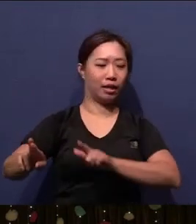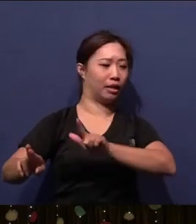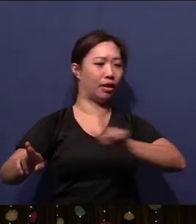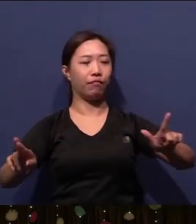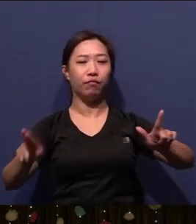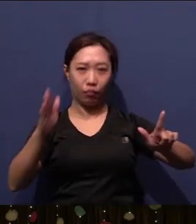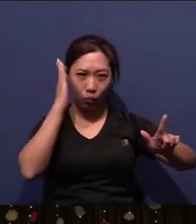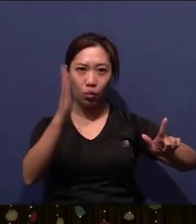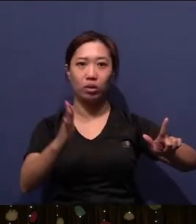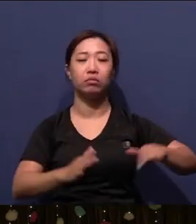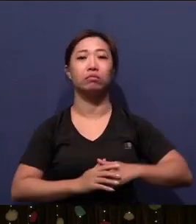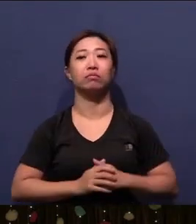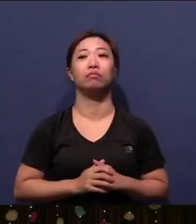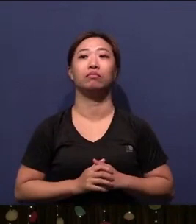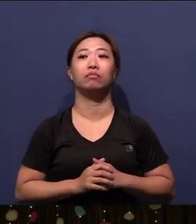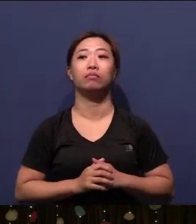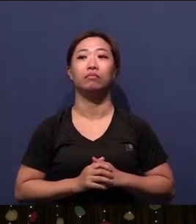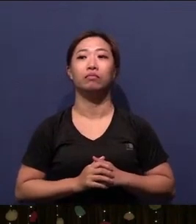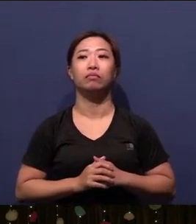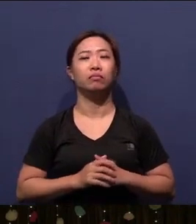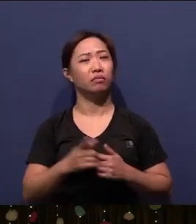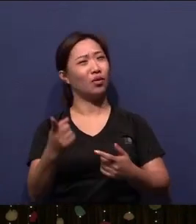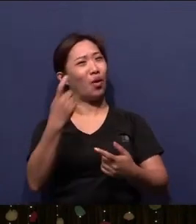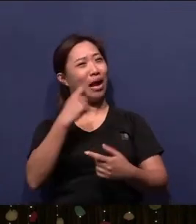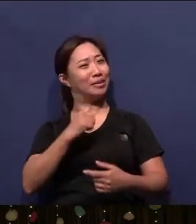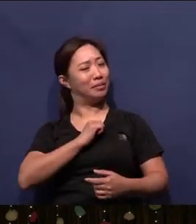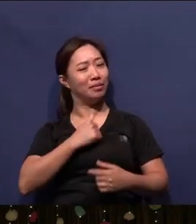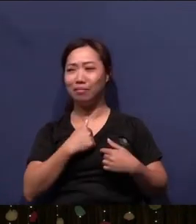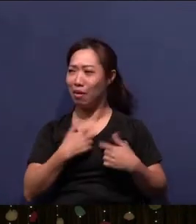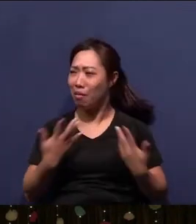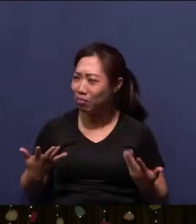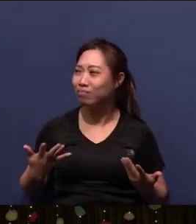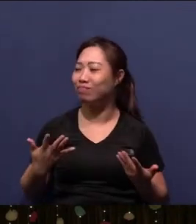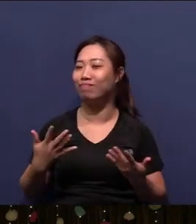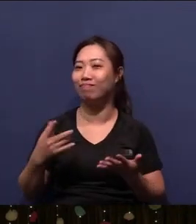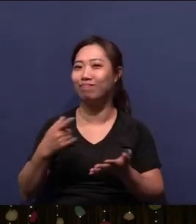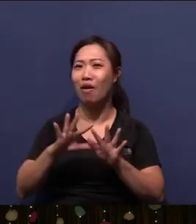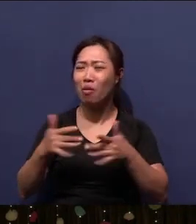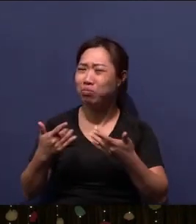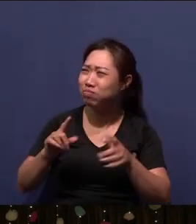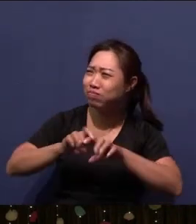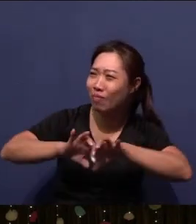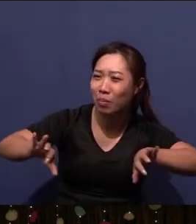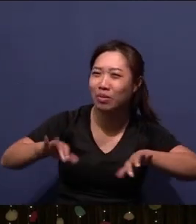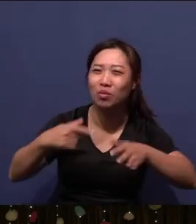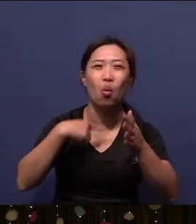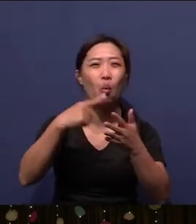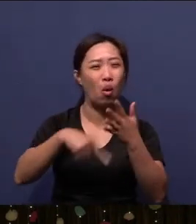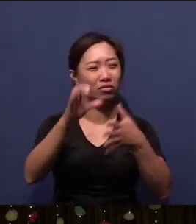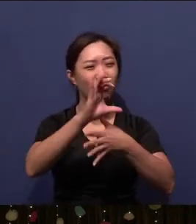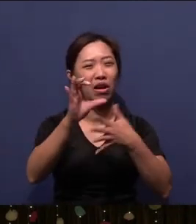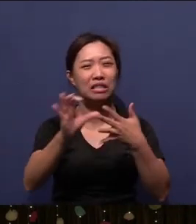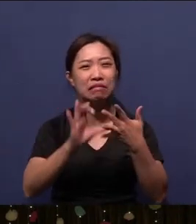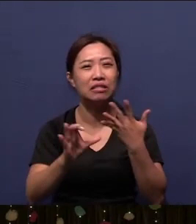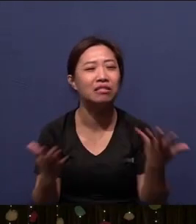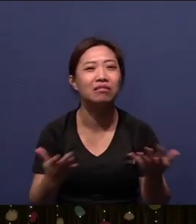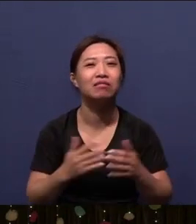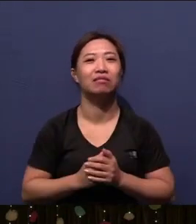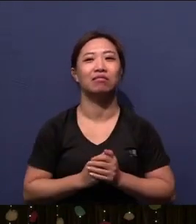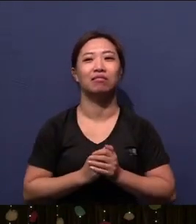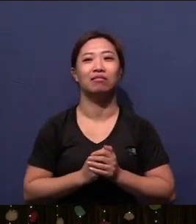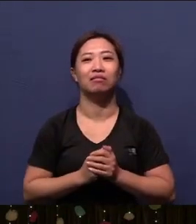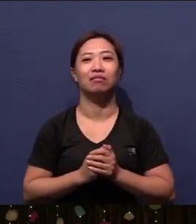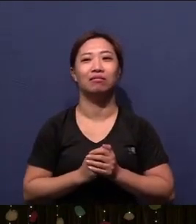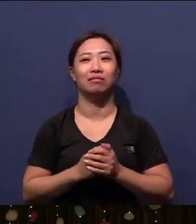right. But then you might ask me, how does Jesus separate? What is the criteria which